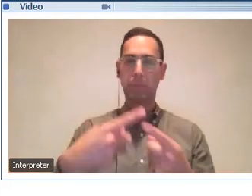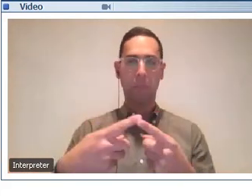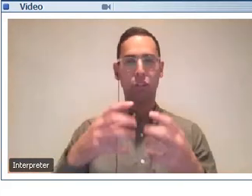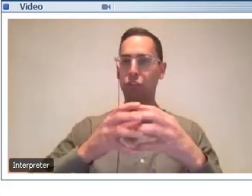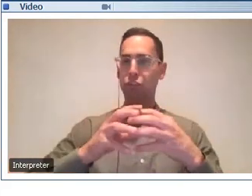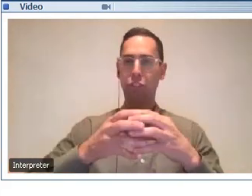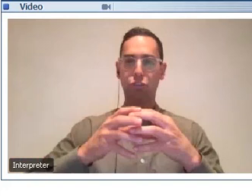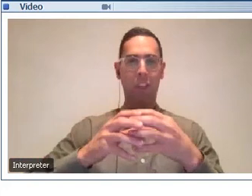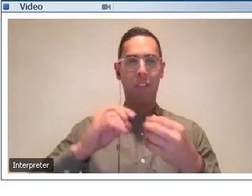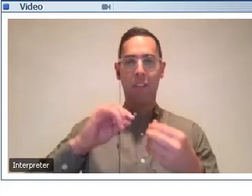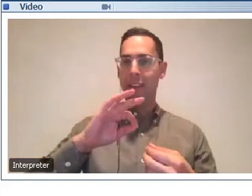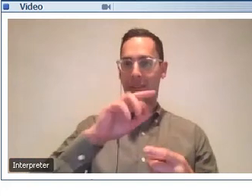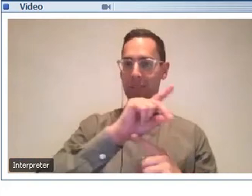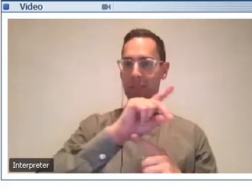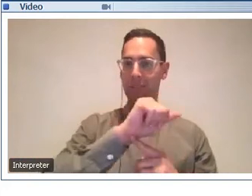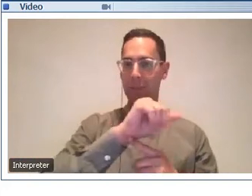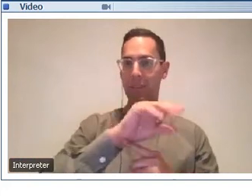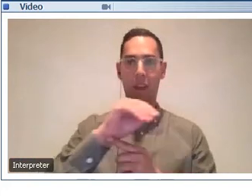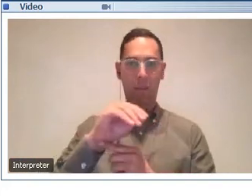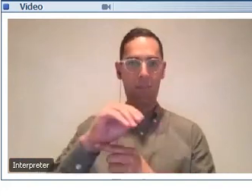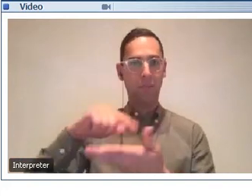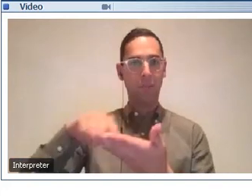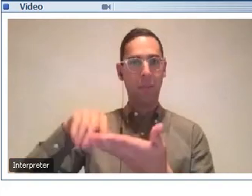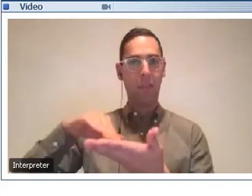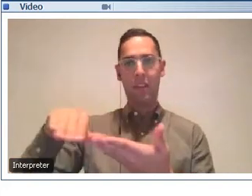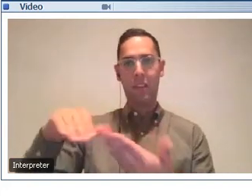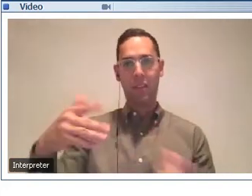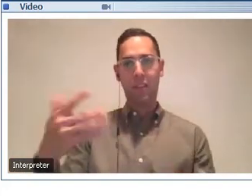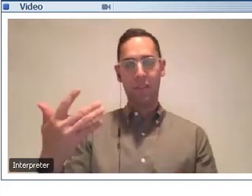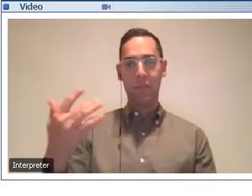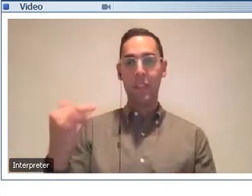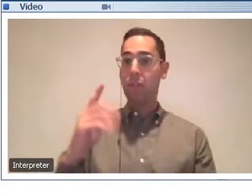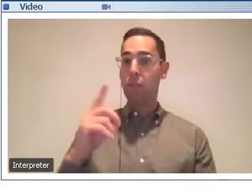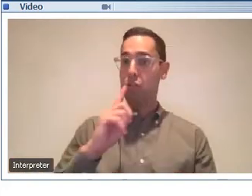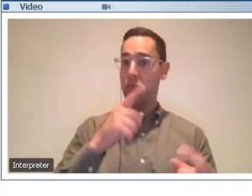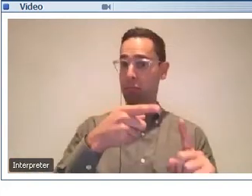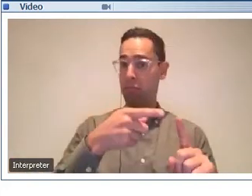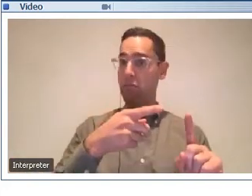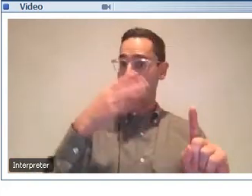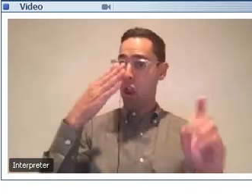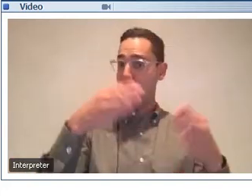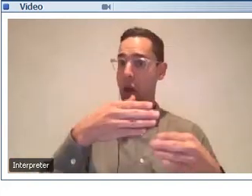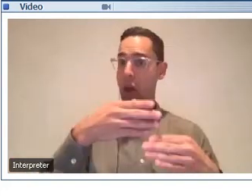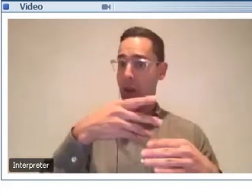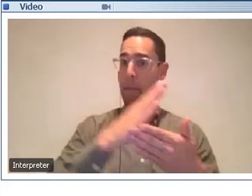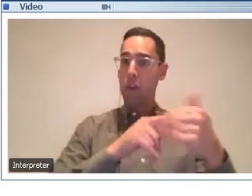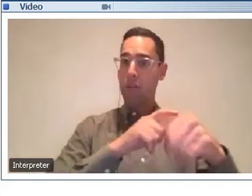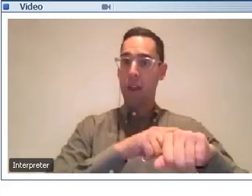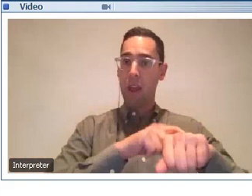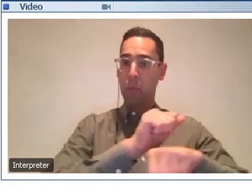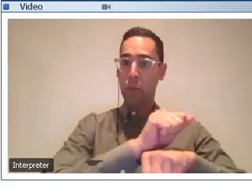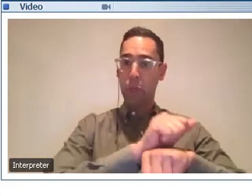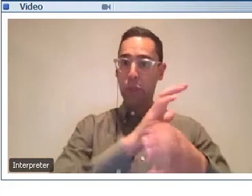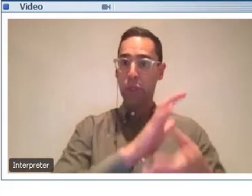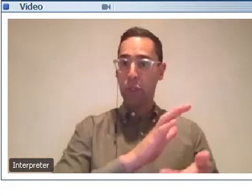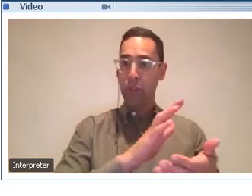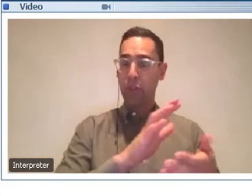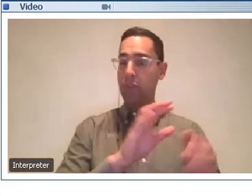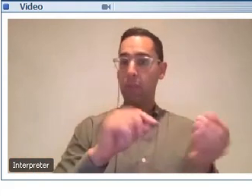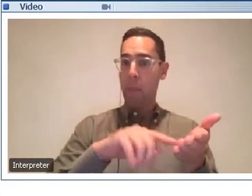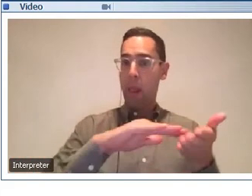topic, that when you're talking about part-time workers, you're also talking about workers with disabilities, and same with workers who don't have flexible schedules